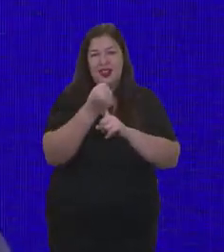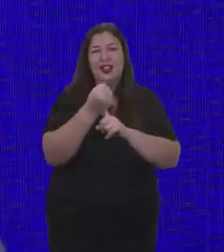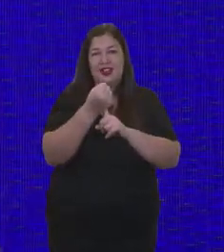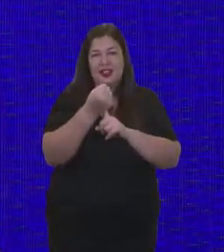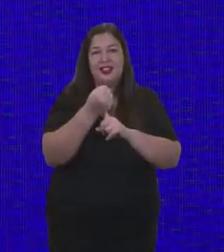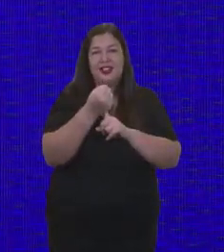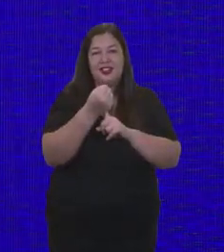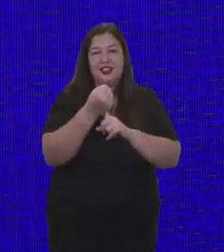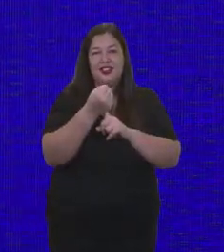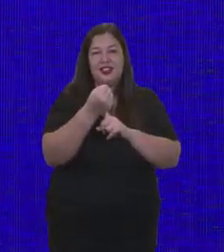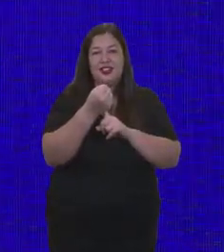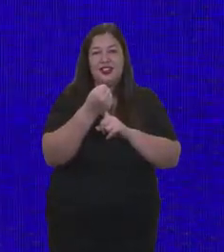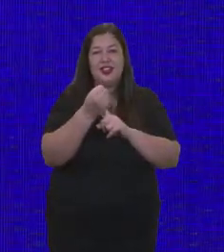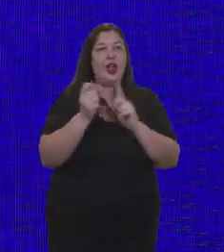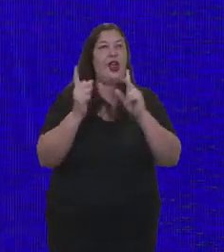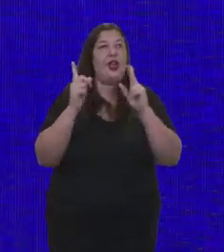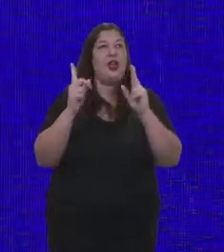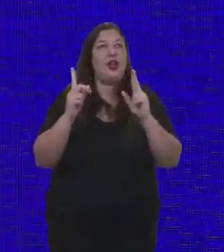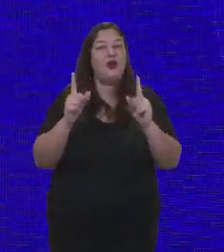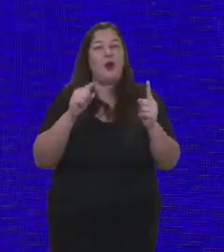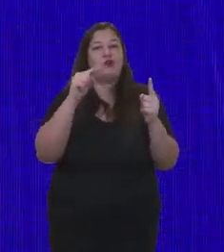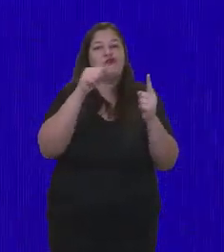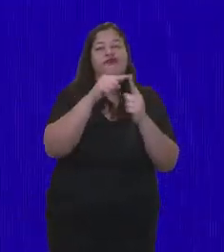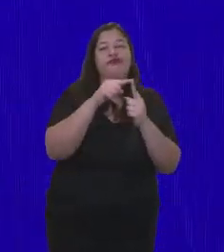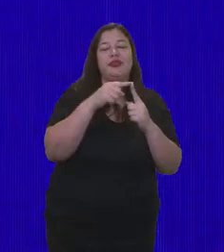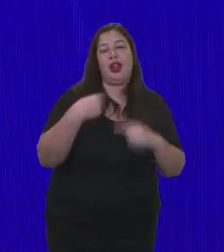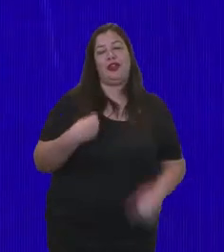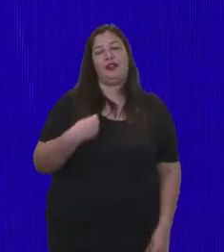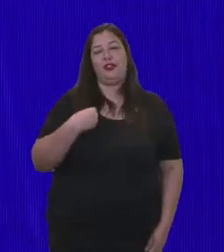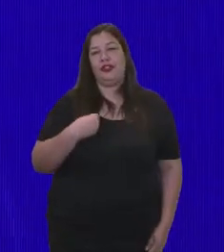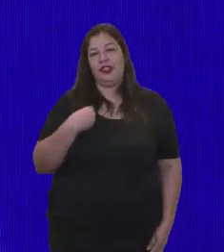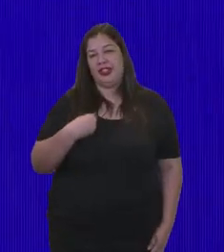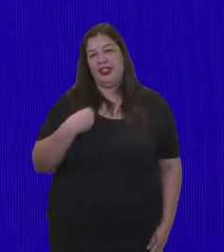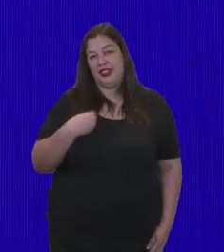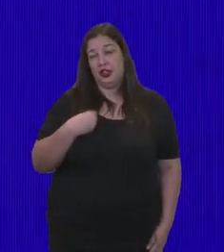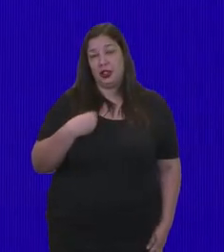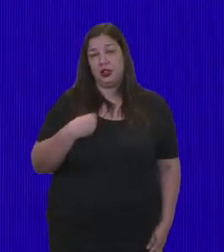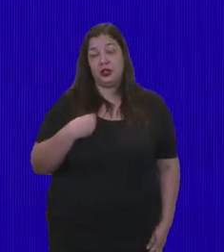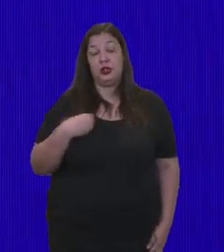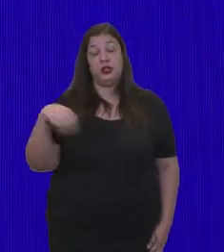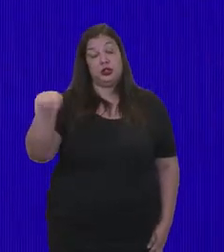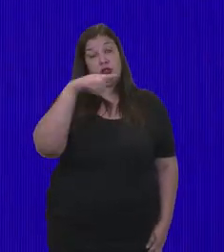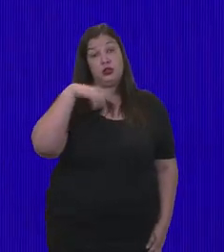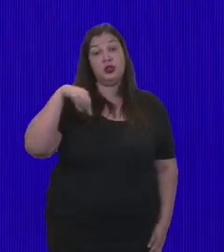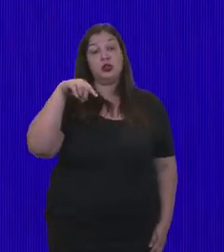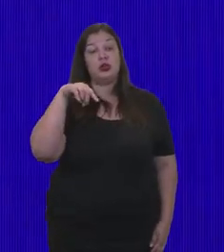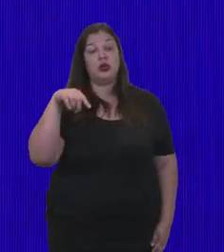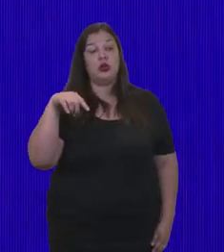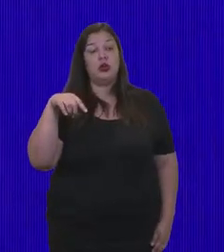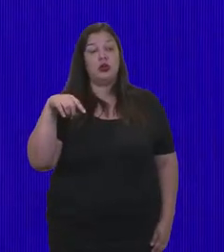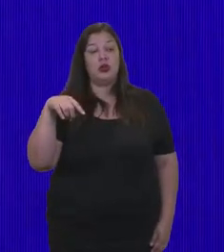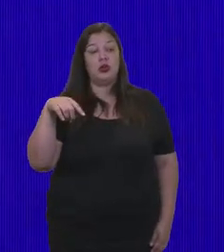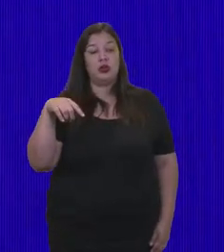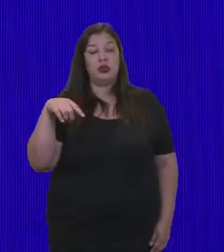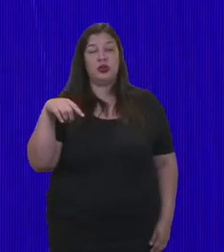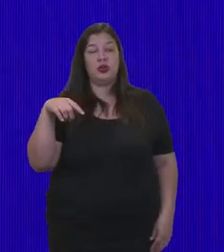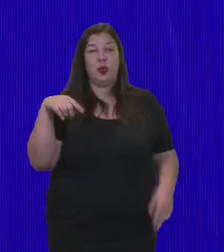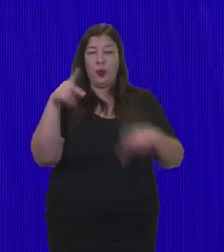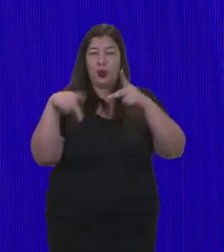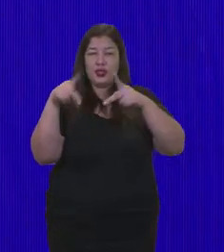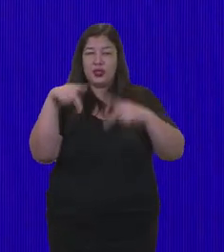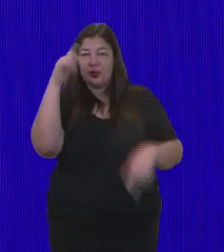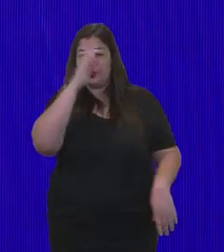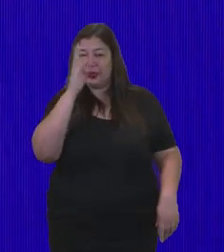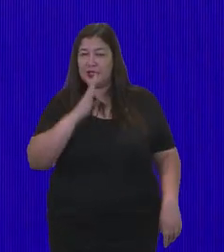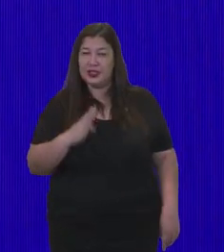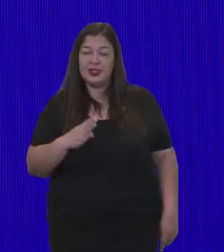difference. In the beginning, I spoke about the mission of life, the mission of their lives. On our end, as a great